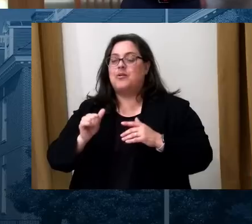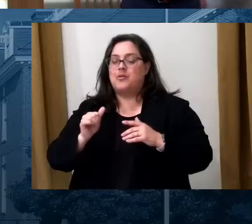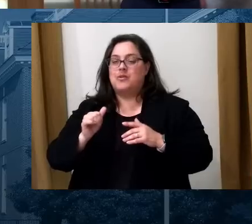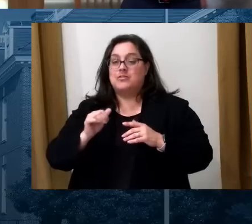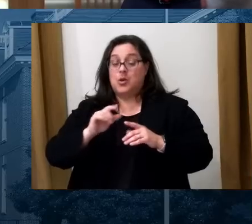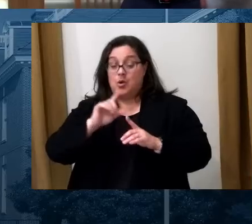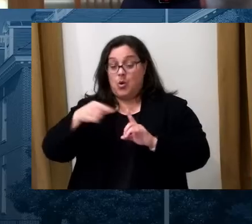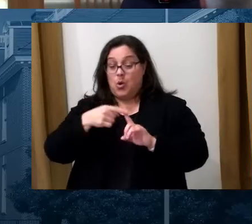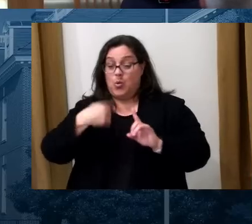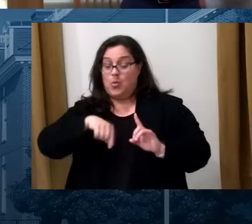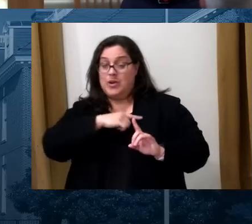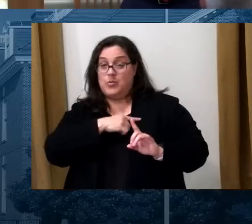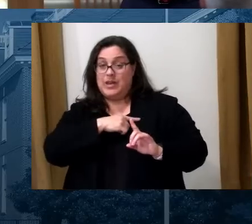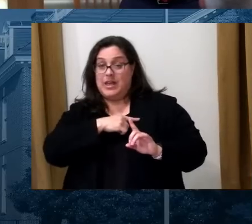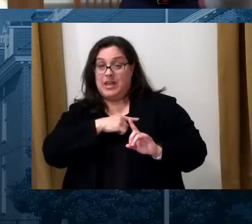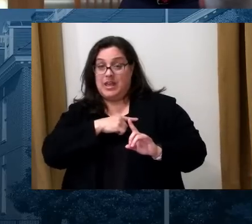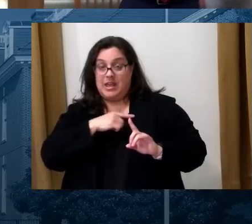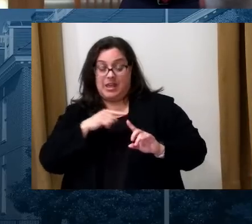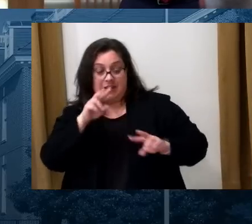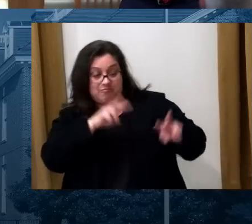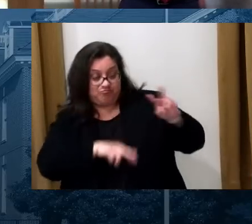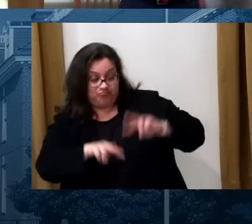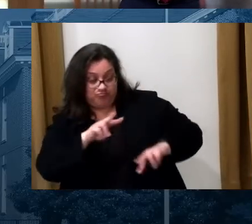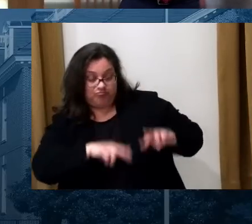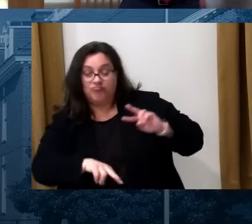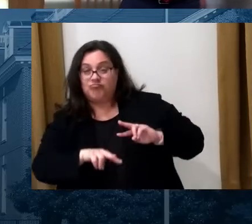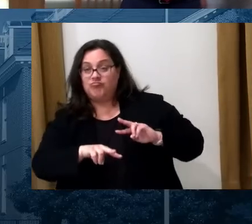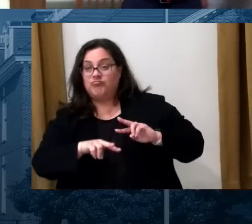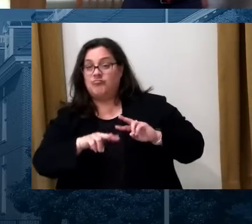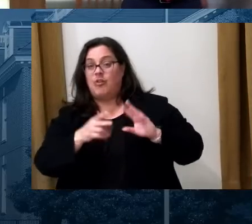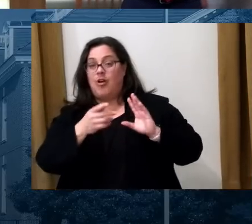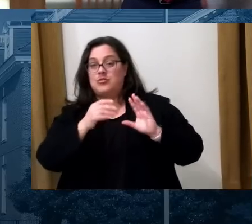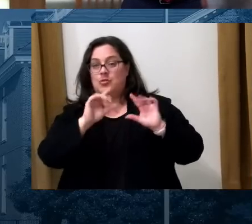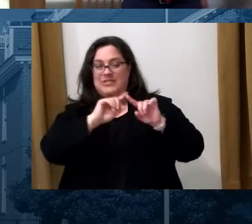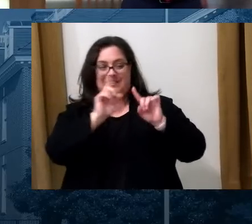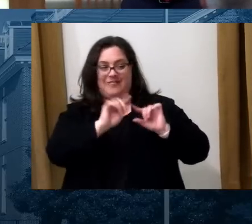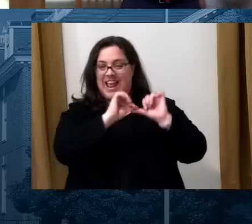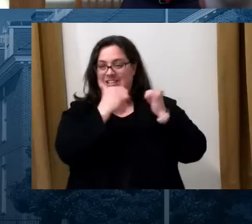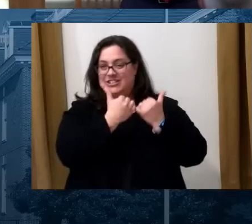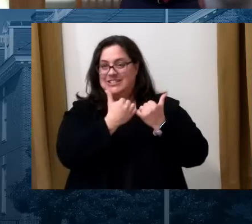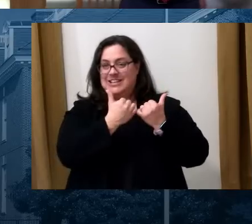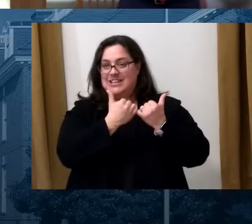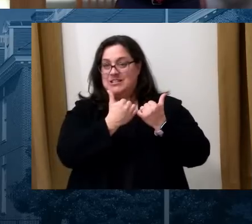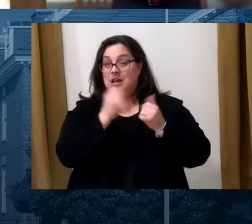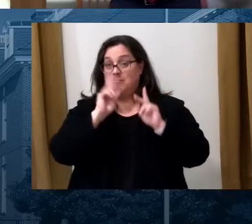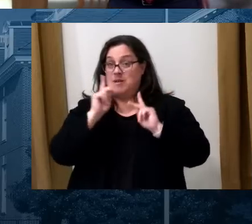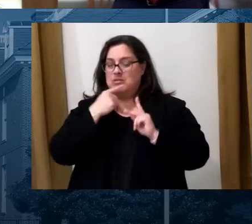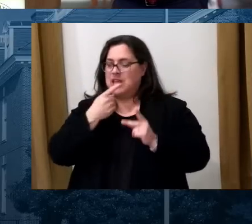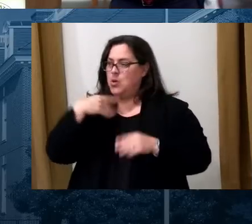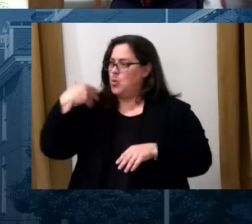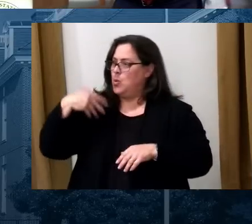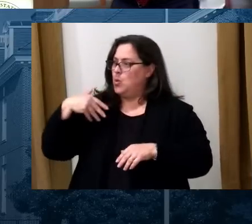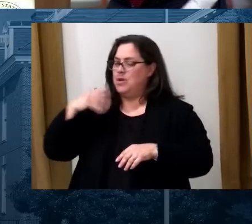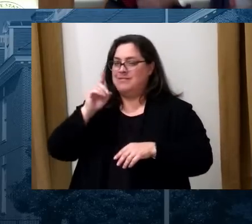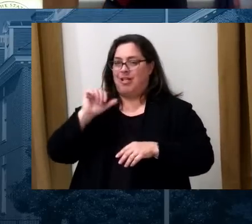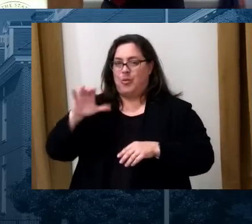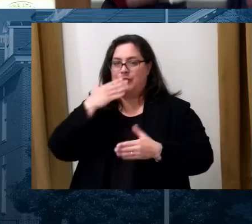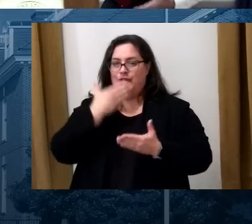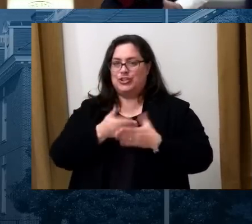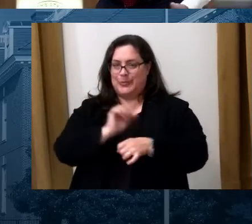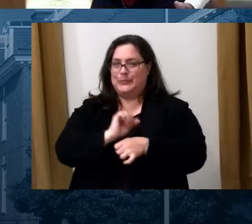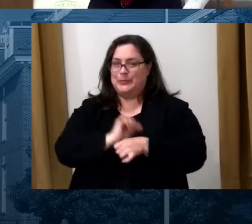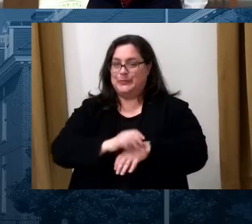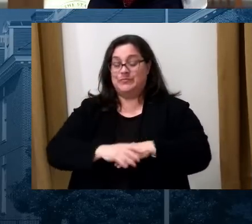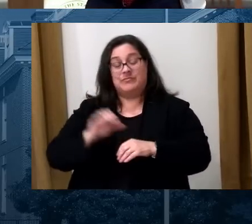they congratulate us for, because it doesn't happen always that way in other states. When I was first elected, I